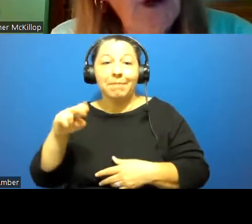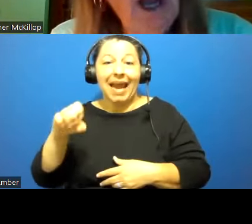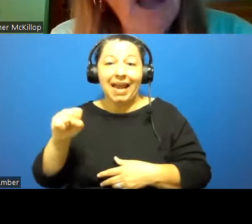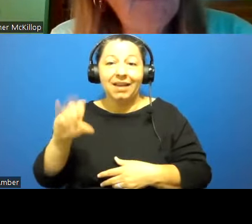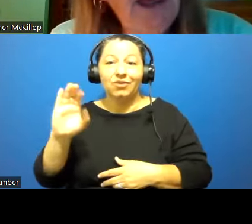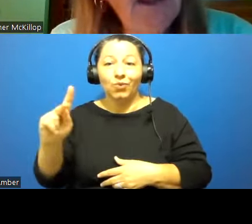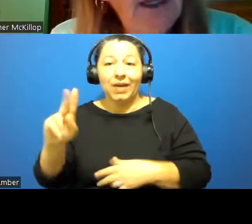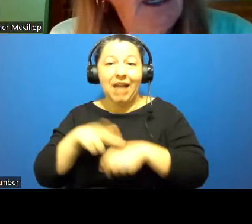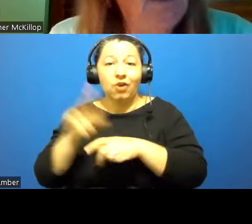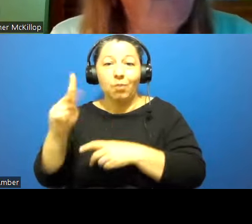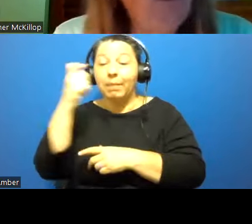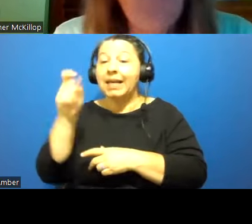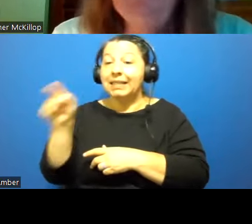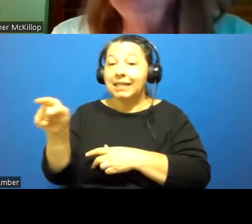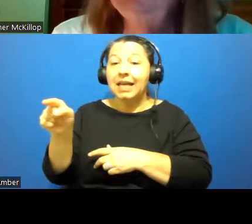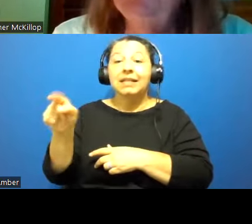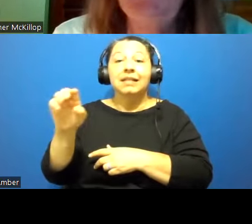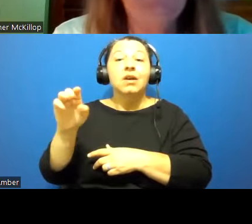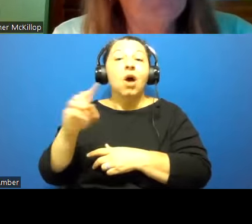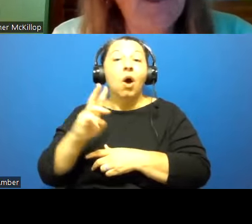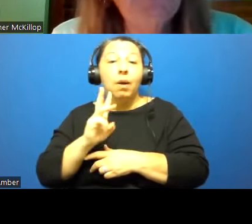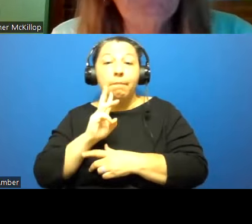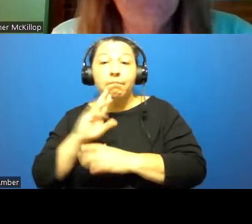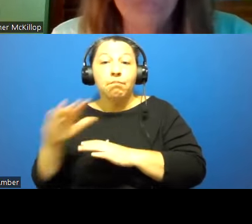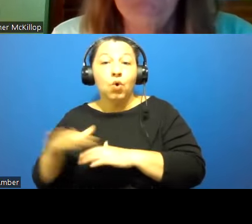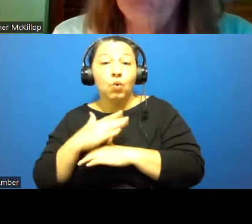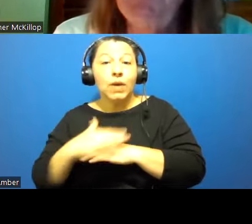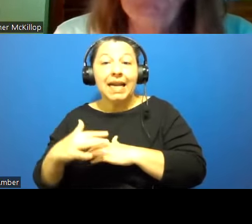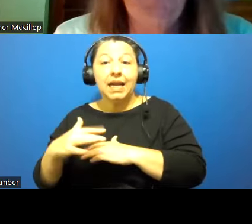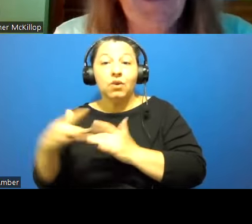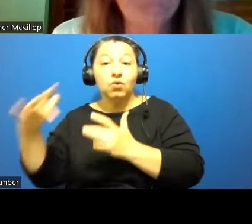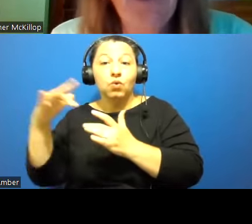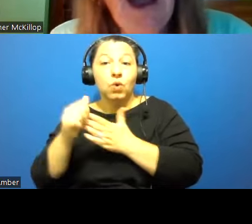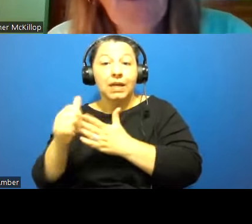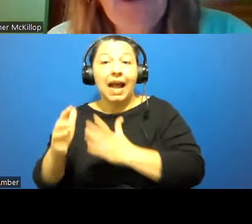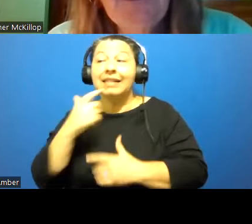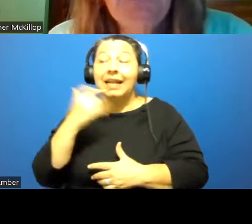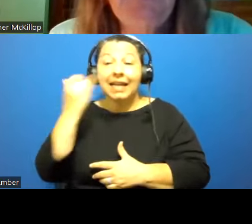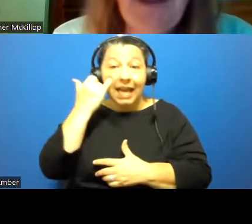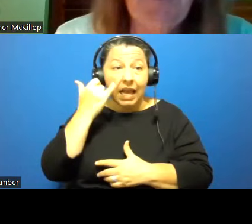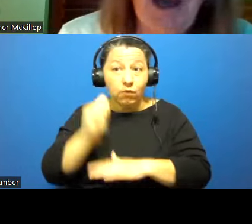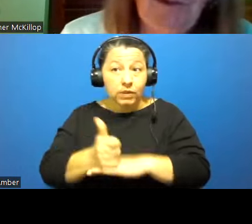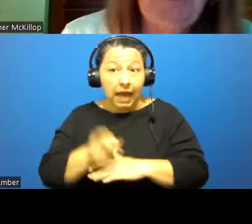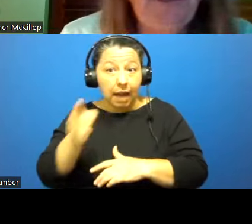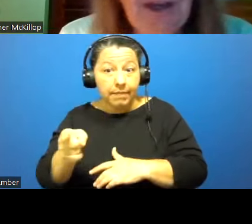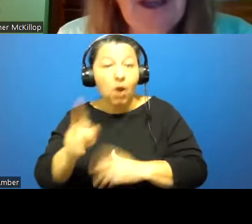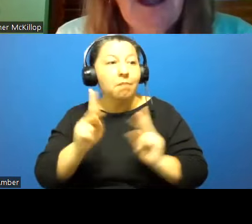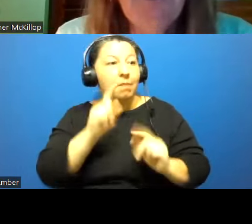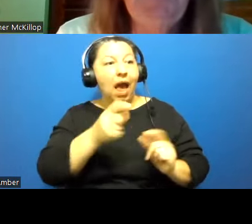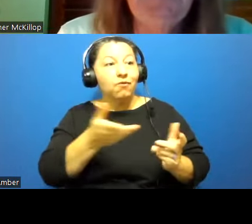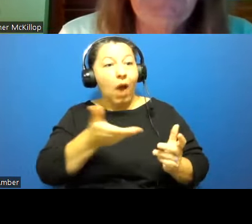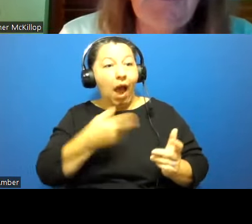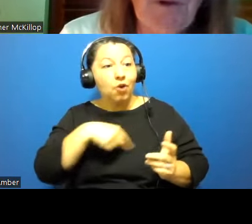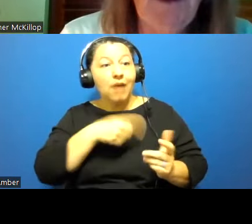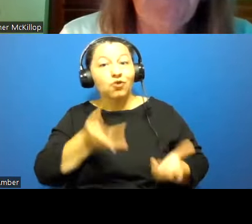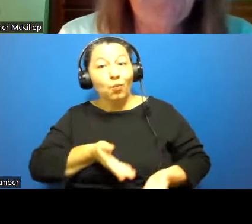the marine tour guide said, if you put an exhibit at the ranger station, people will have to hire us to take them out to see it. So